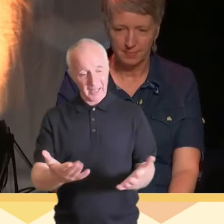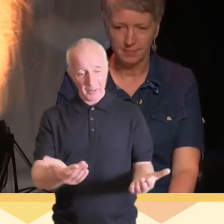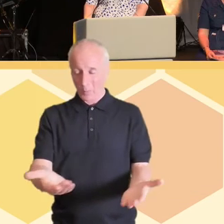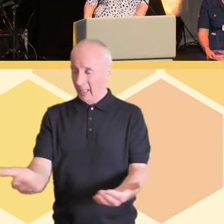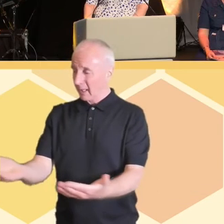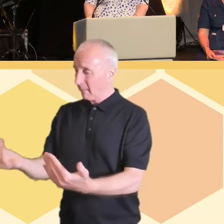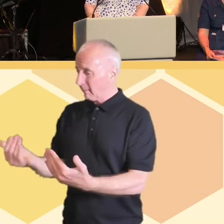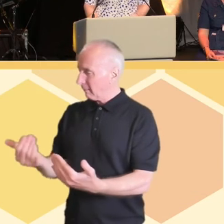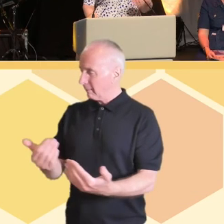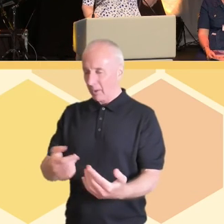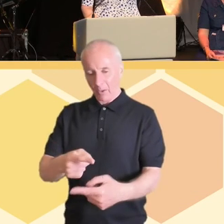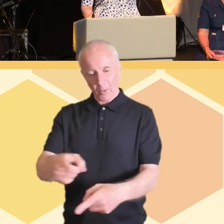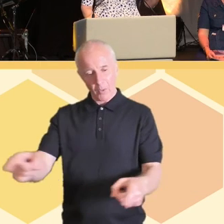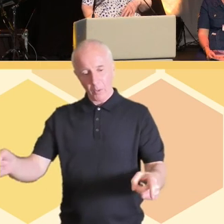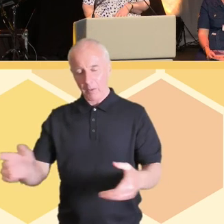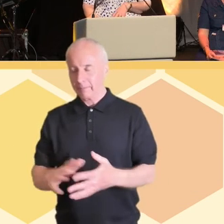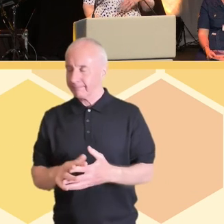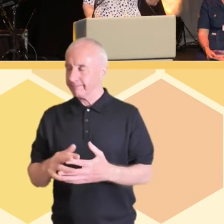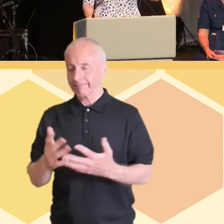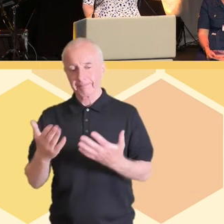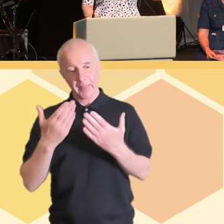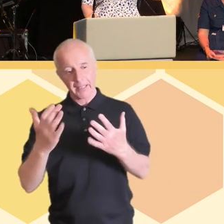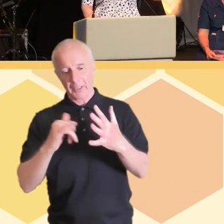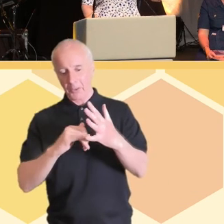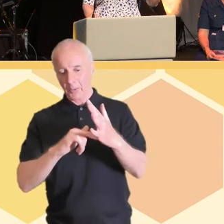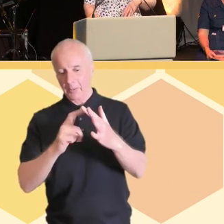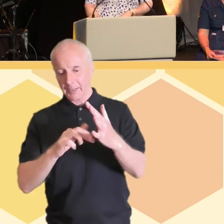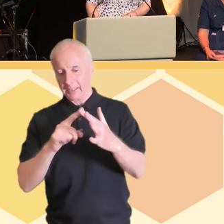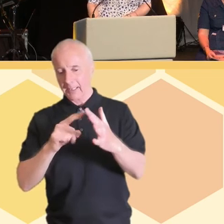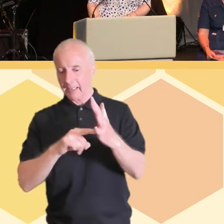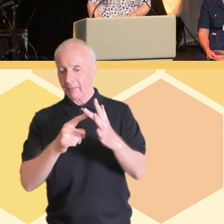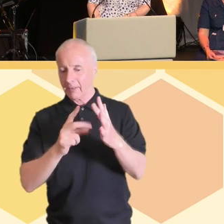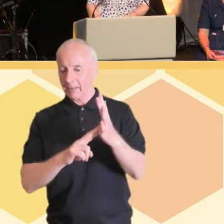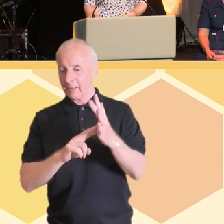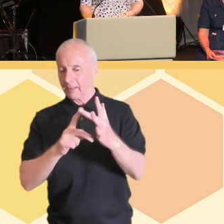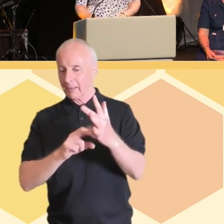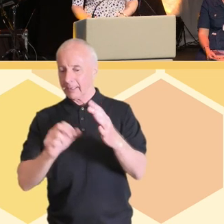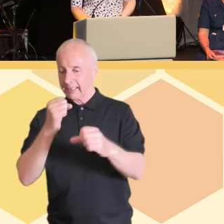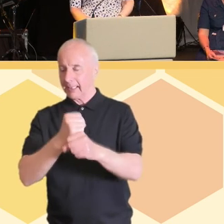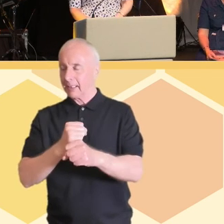a huge thank you today to Steve Tinning, who is in the front. He's just like the star of the show today, isn't he? Yes.